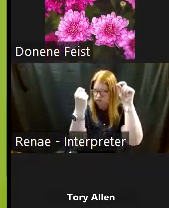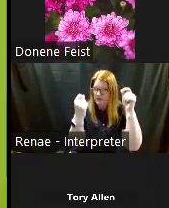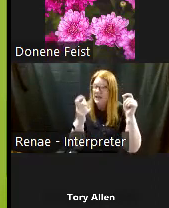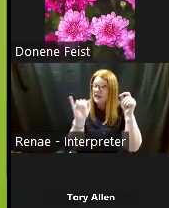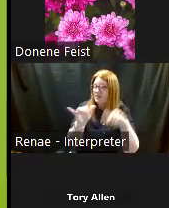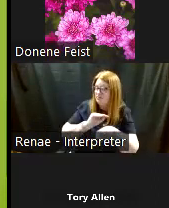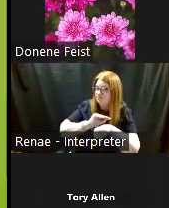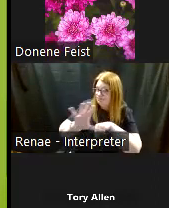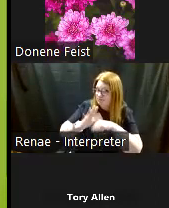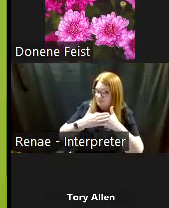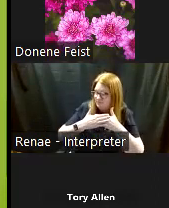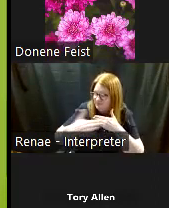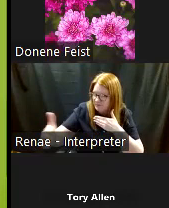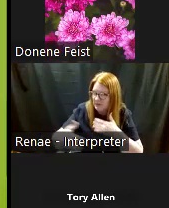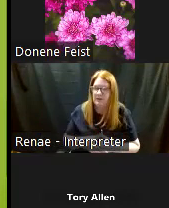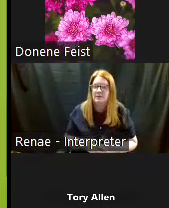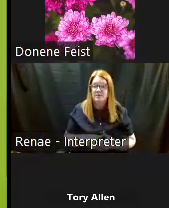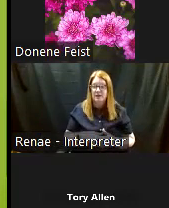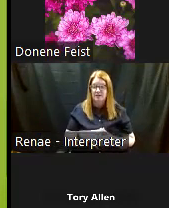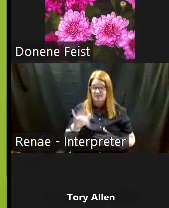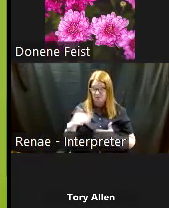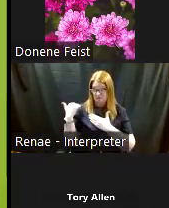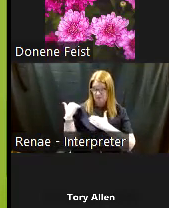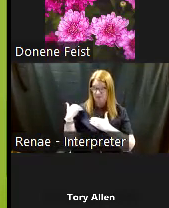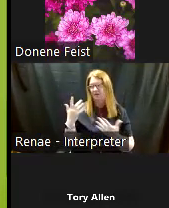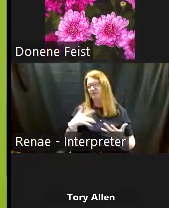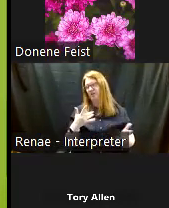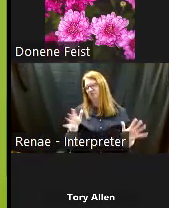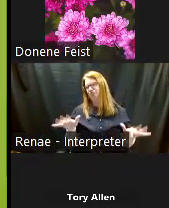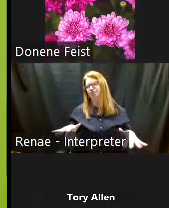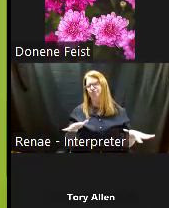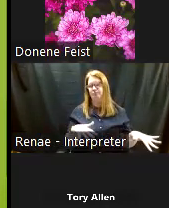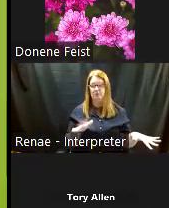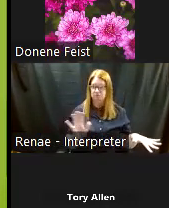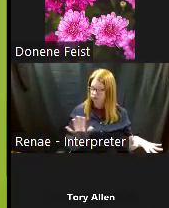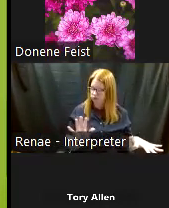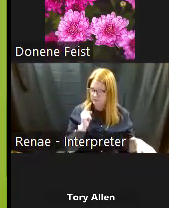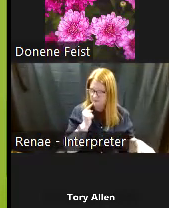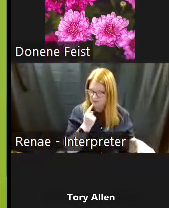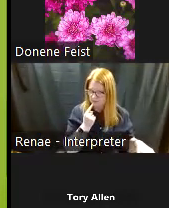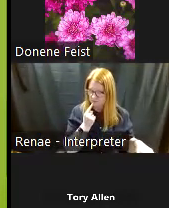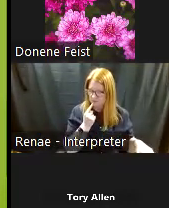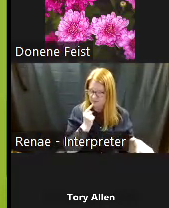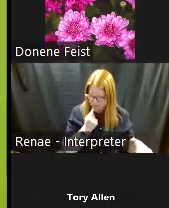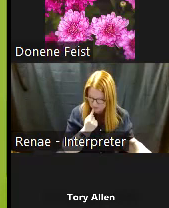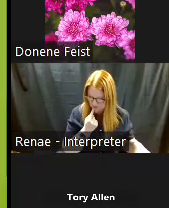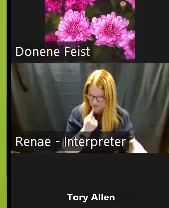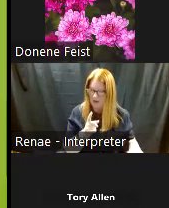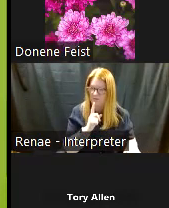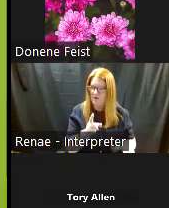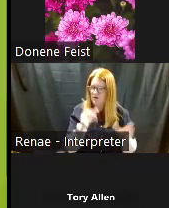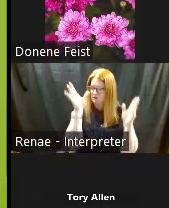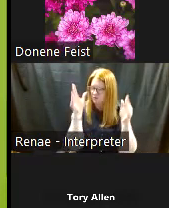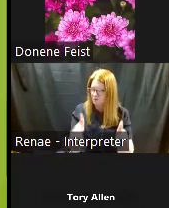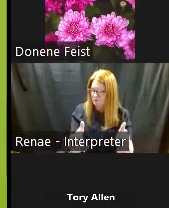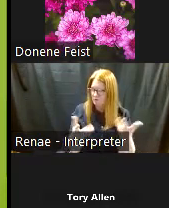it's a responsibility that I don't take lightly. It's one of the most important things that we can do as pediatric audiologists is do